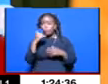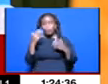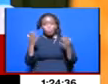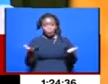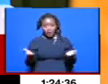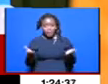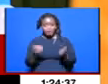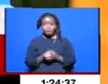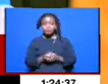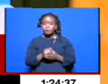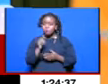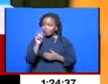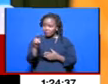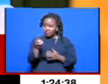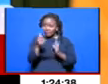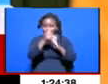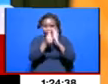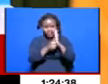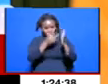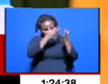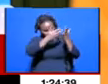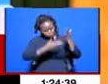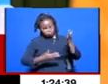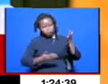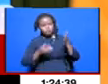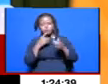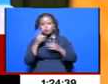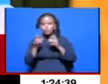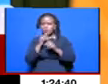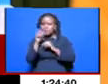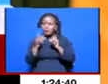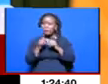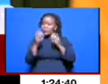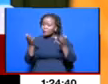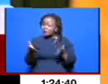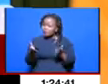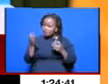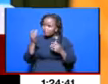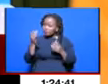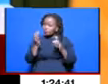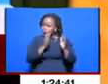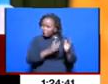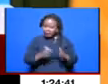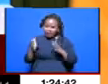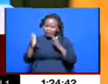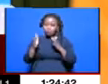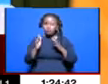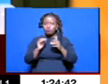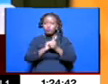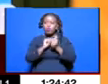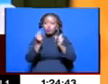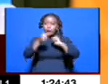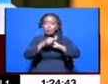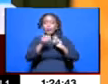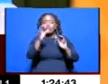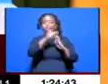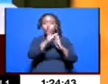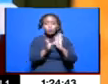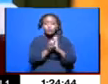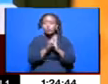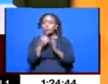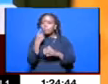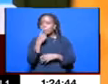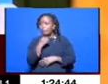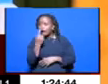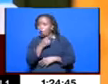those articles talk about an initiative to amend the Constitution by the people.